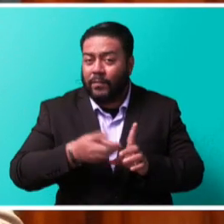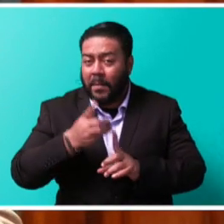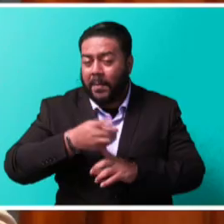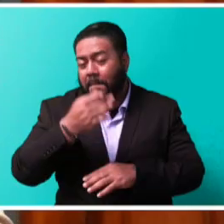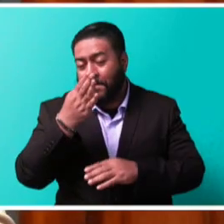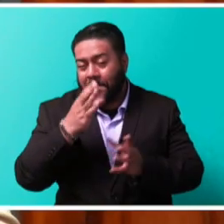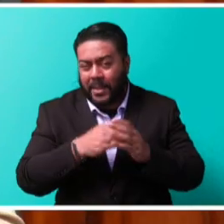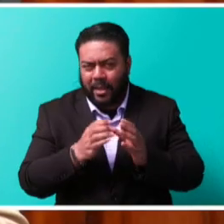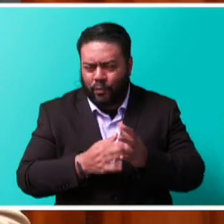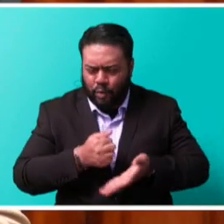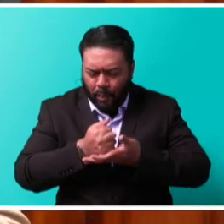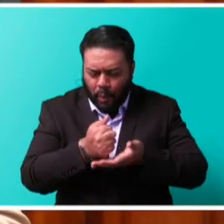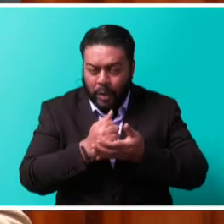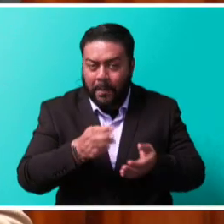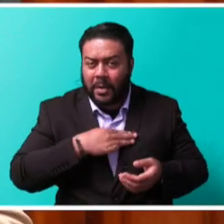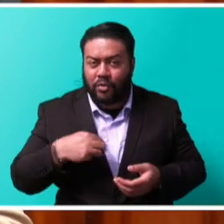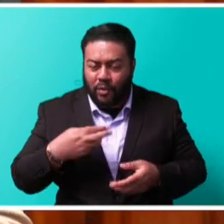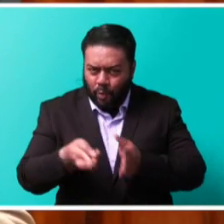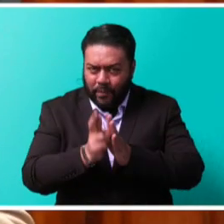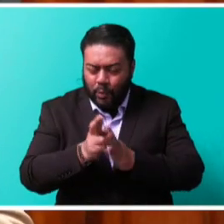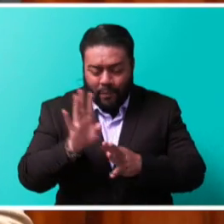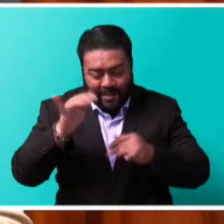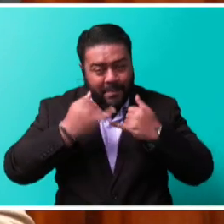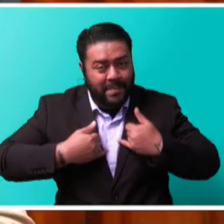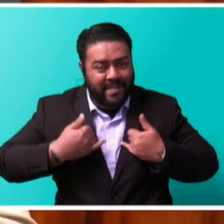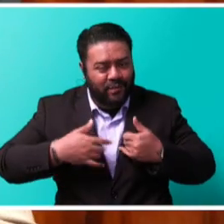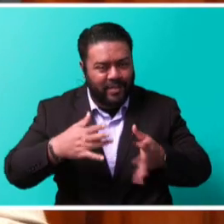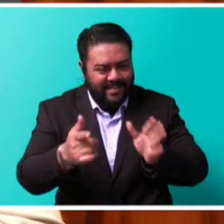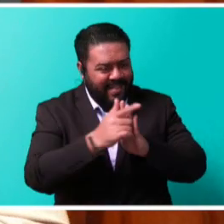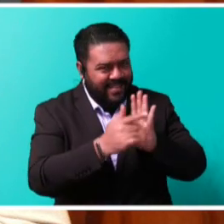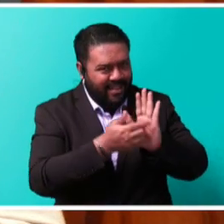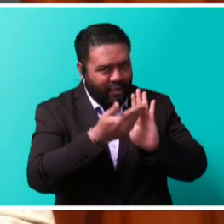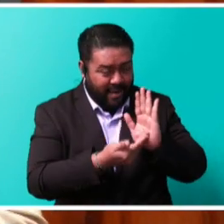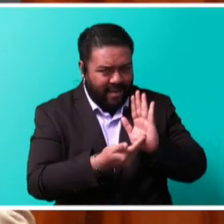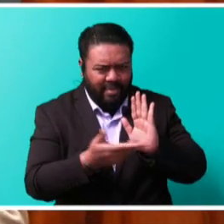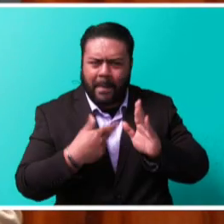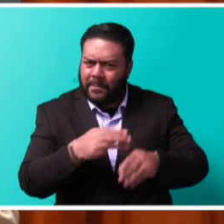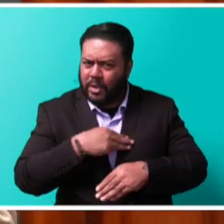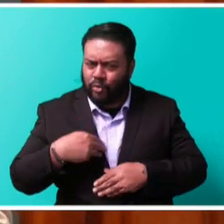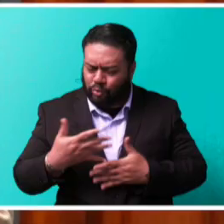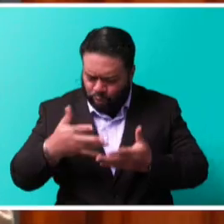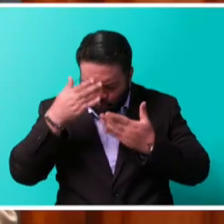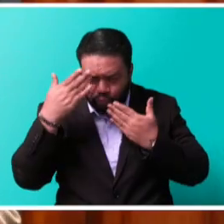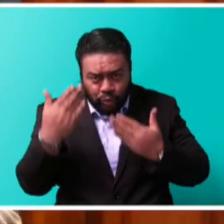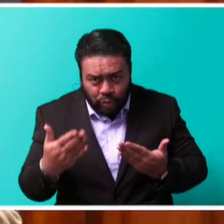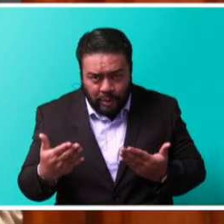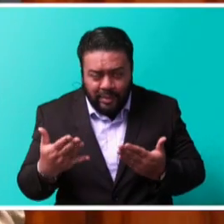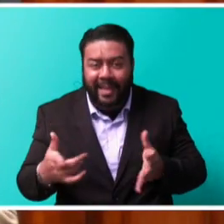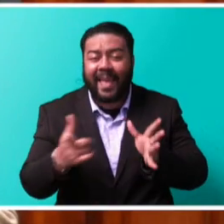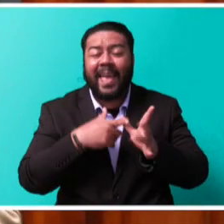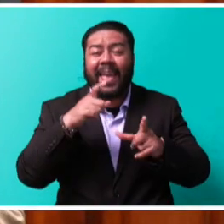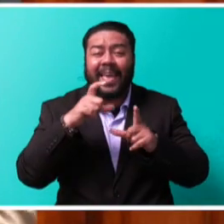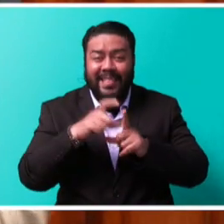Ministry throughout the review and implementation process of this legislation. The Ministry deeply appreciates ADB's